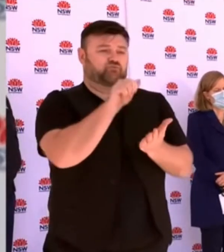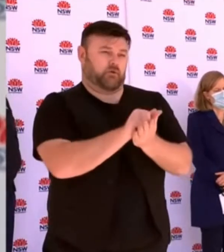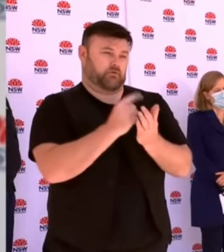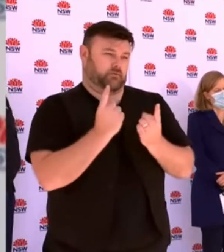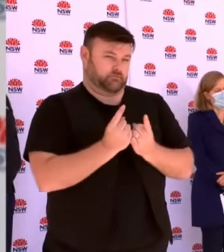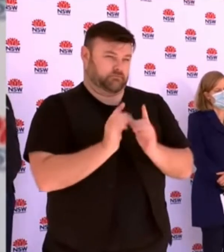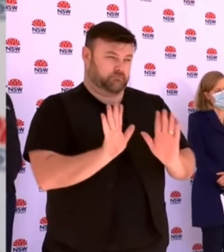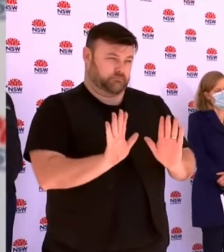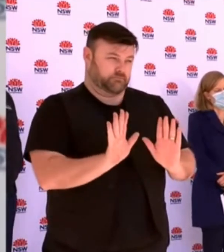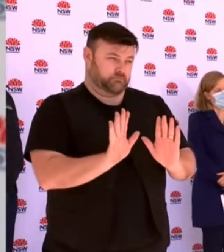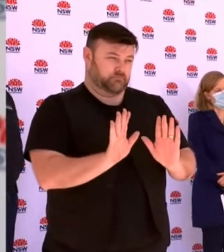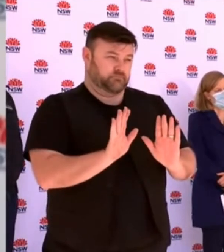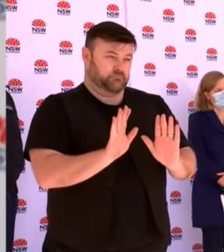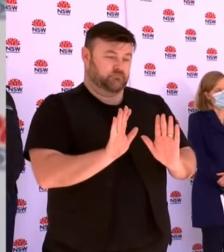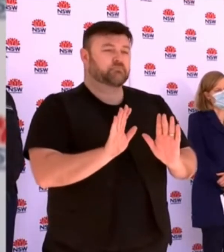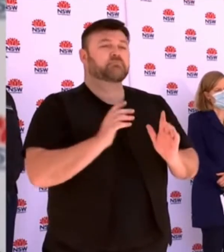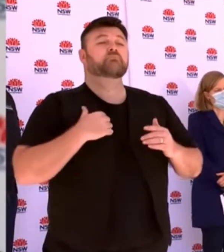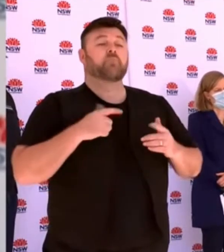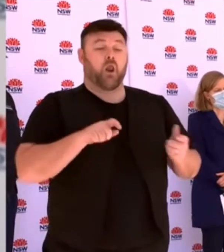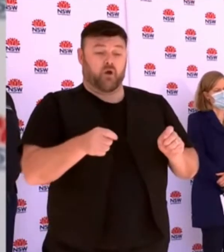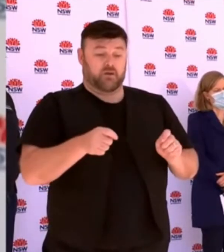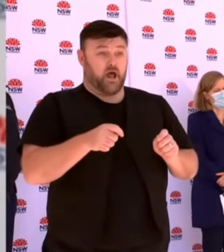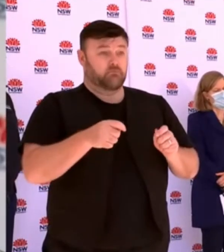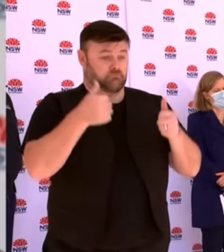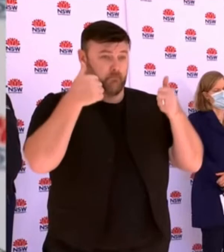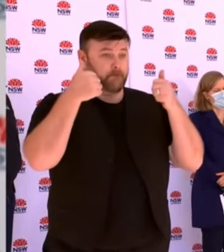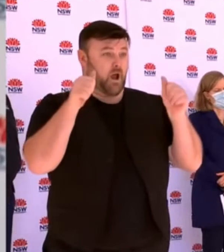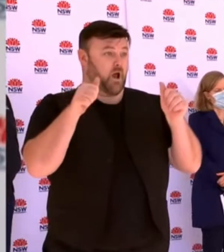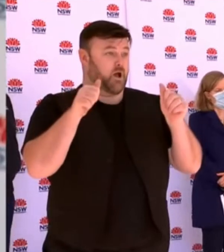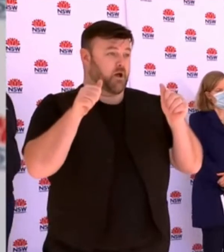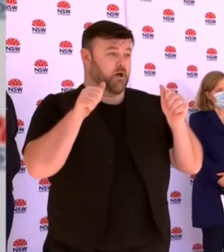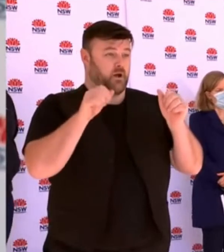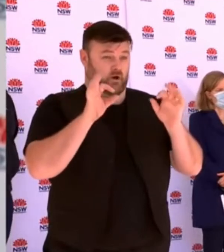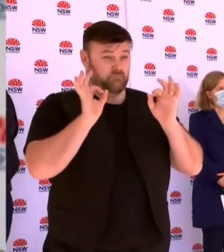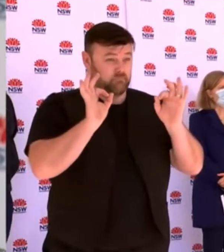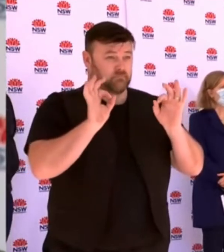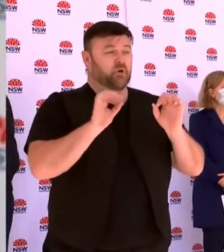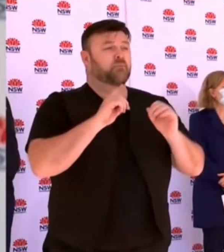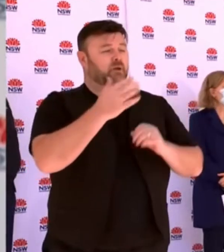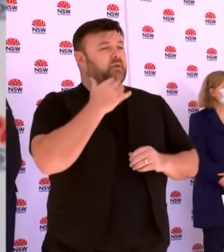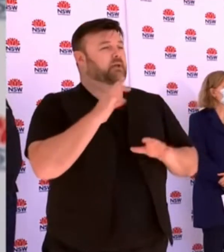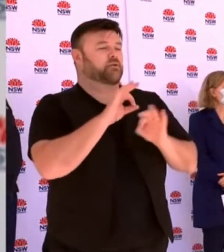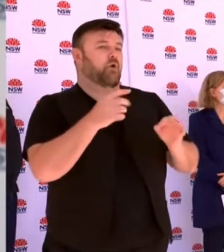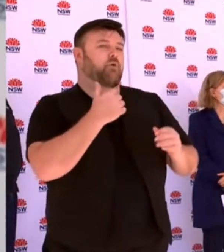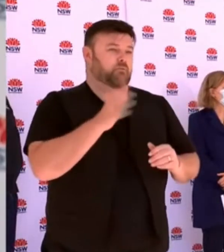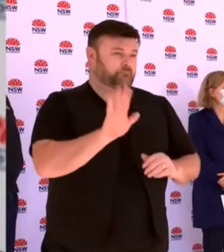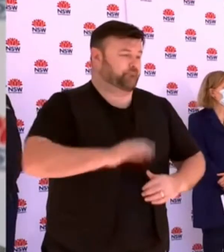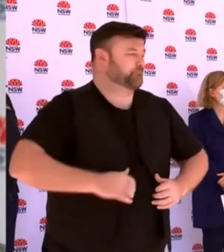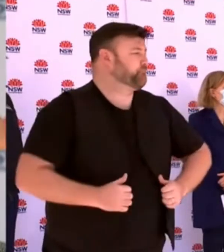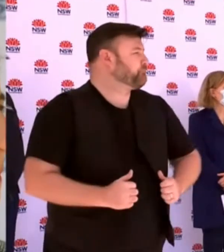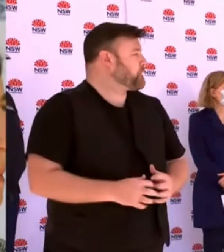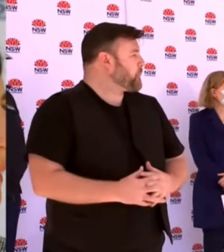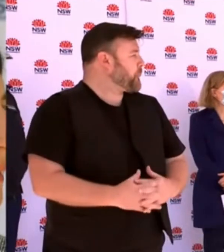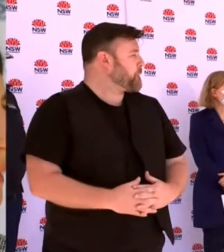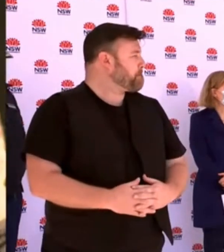the desired effect, but we need that to continue so that the advice we get from Dr. Chant will be pleasing to all of us. Premier, just back to